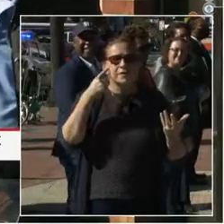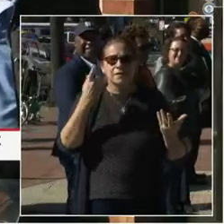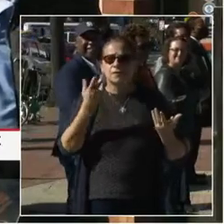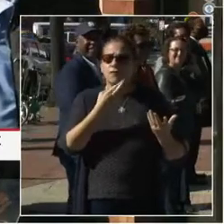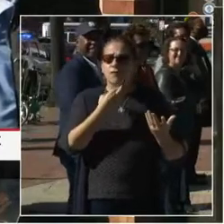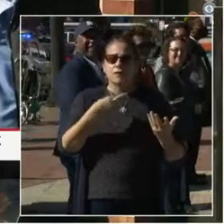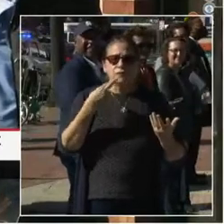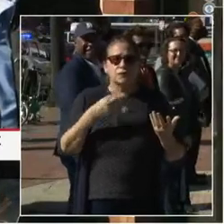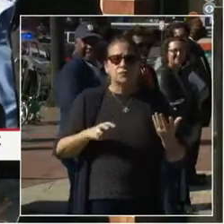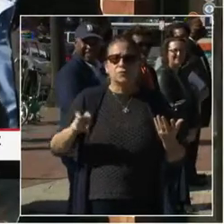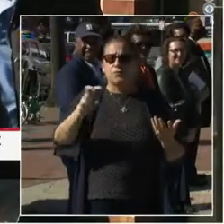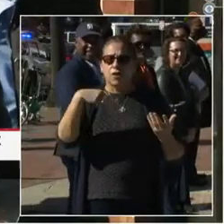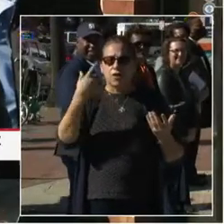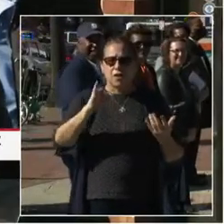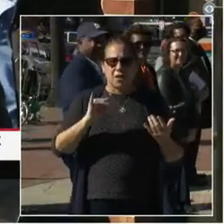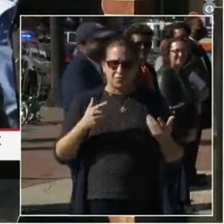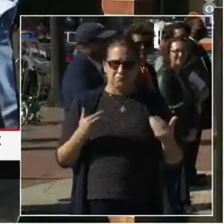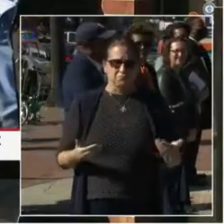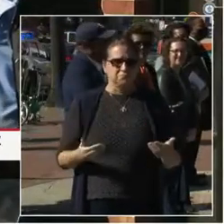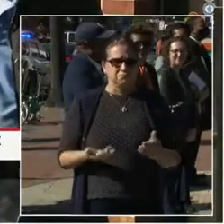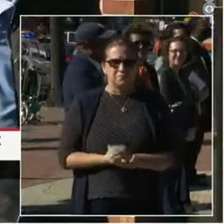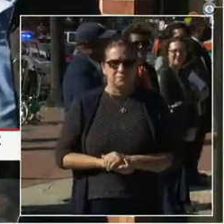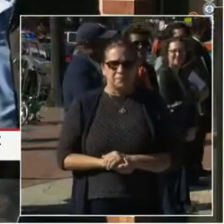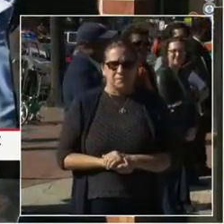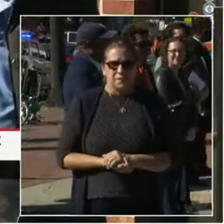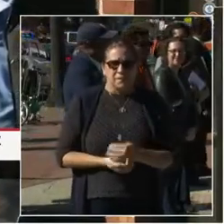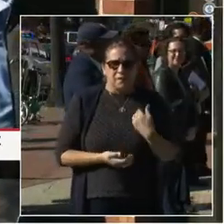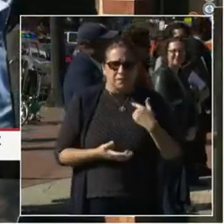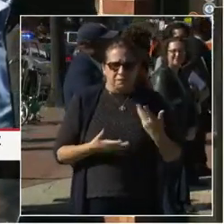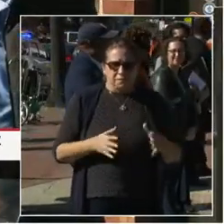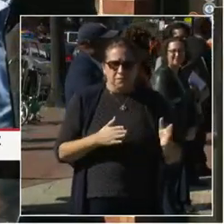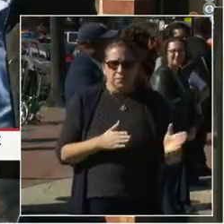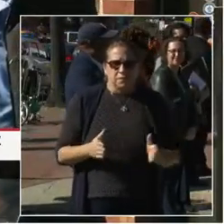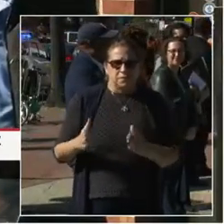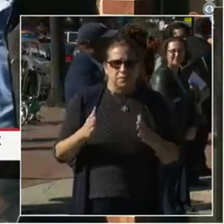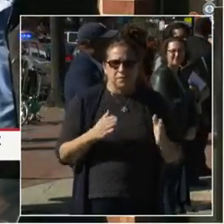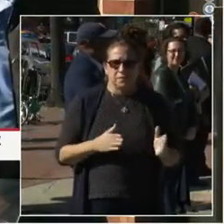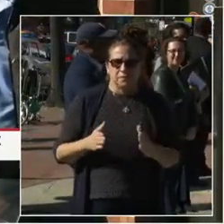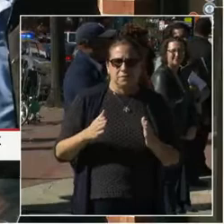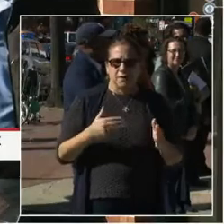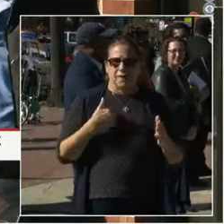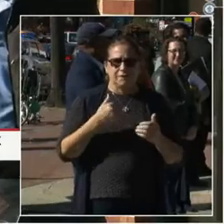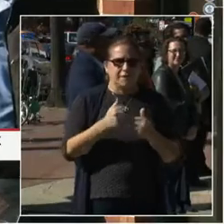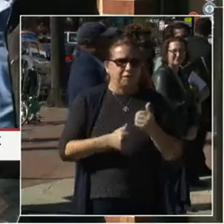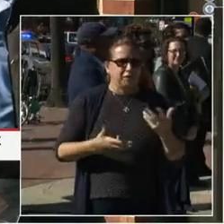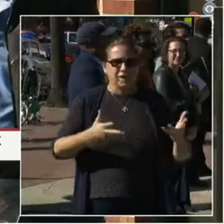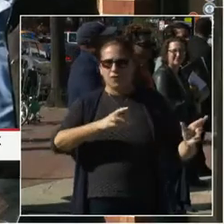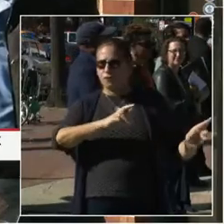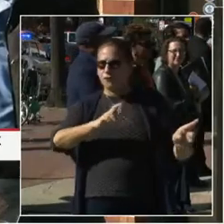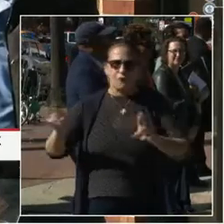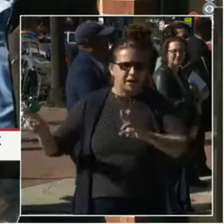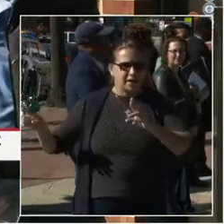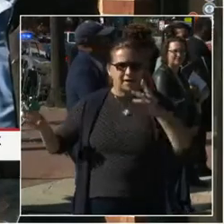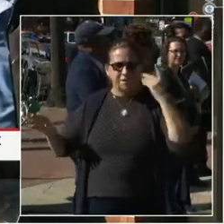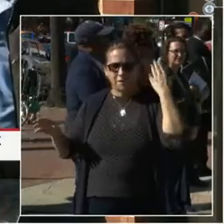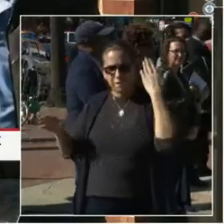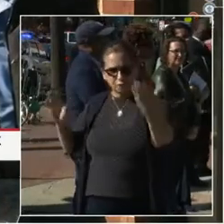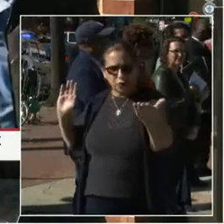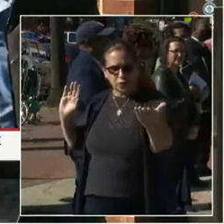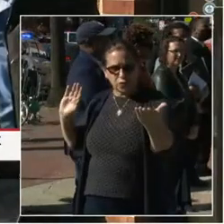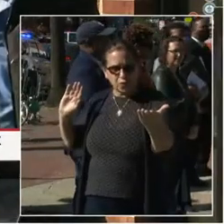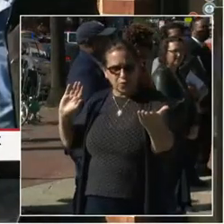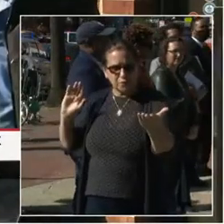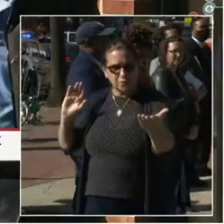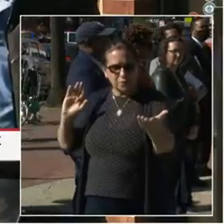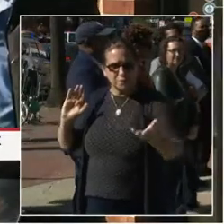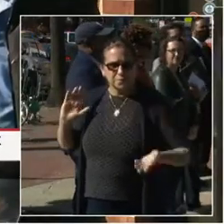get you prepared. So if you're working out of your home, if you're being a food entrepreneur, if you have a catering business, let's say, and what we want to do